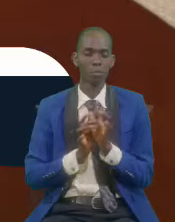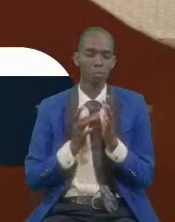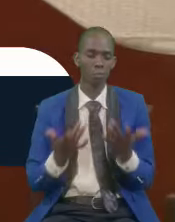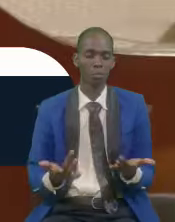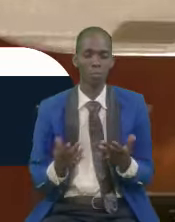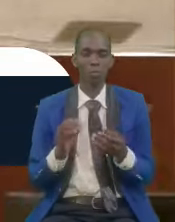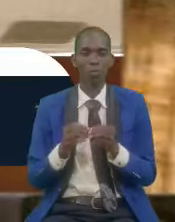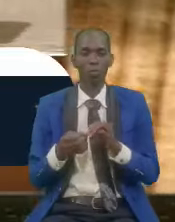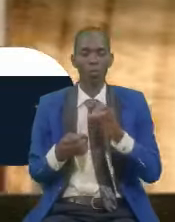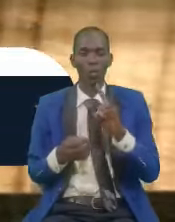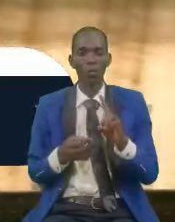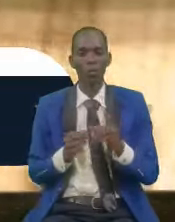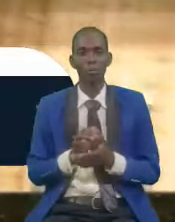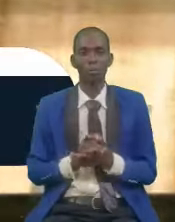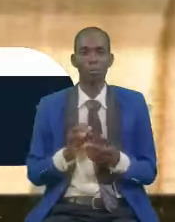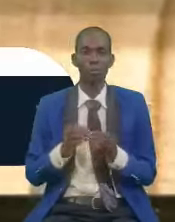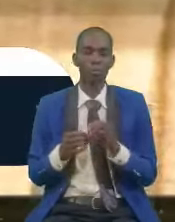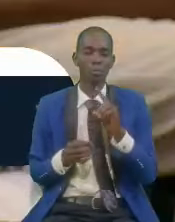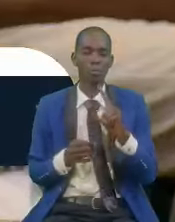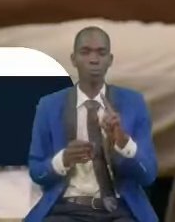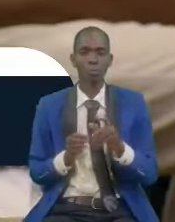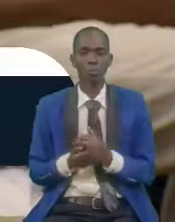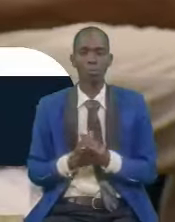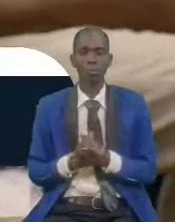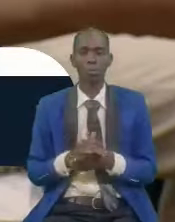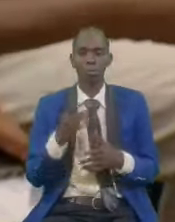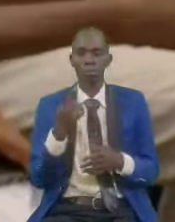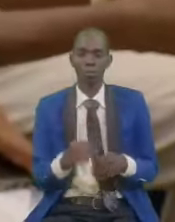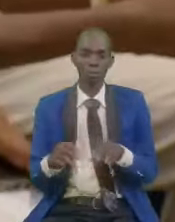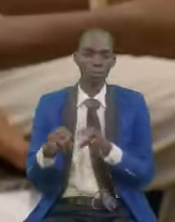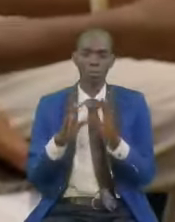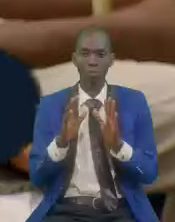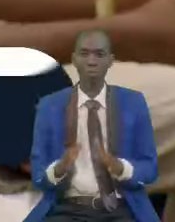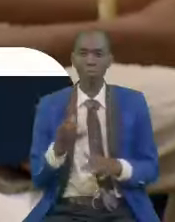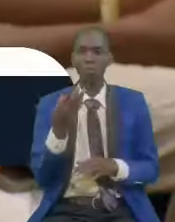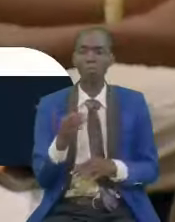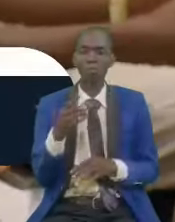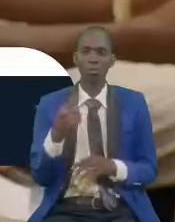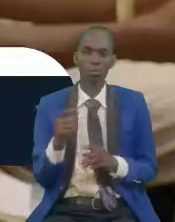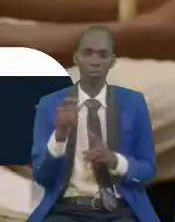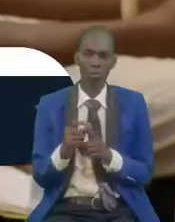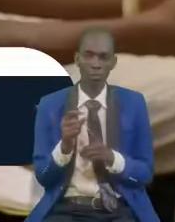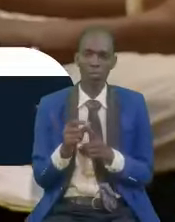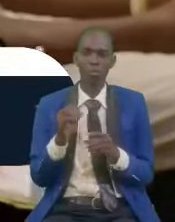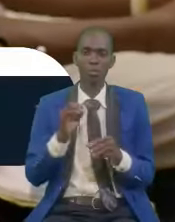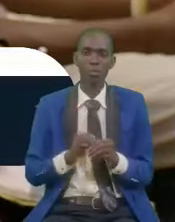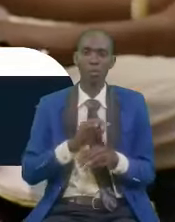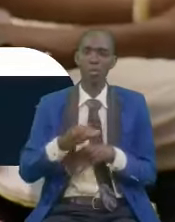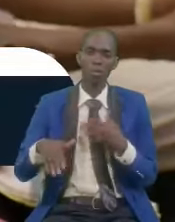at number one. Number one, the doers of the word in